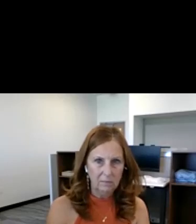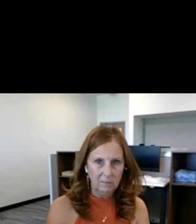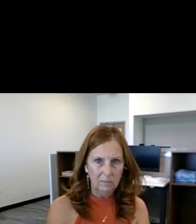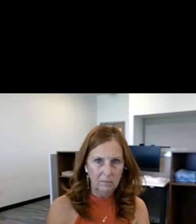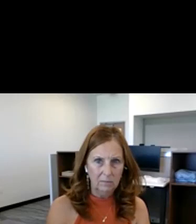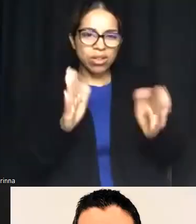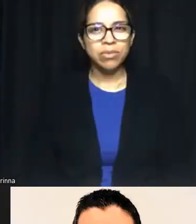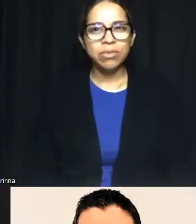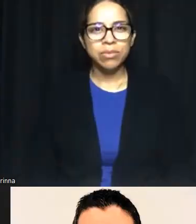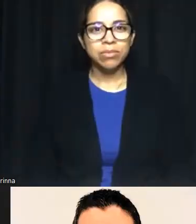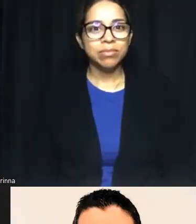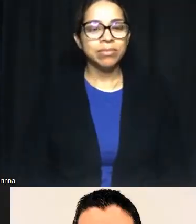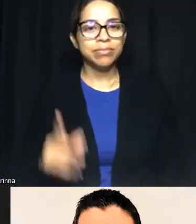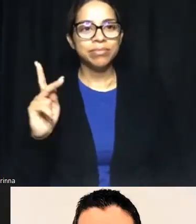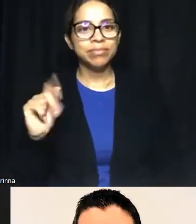be